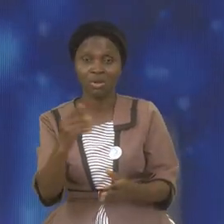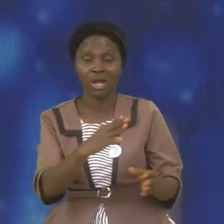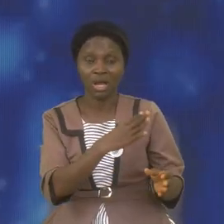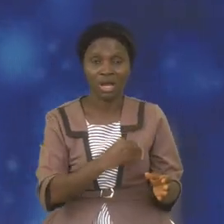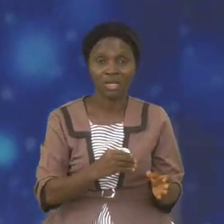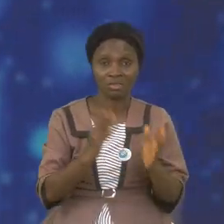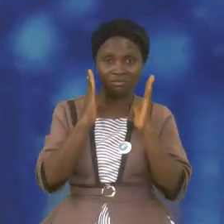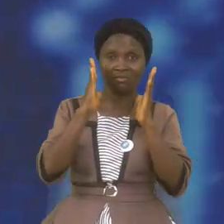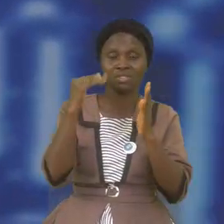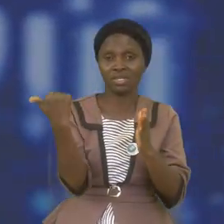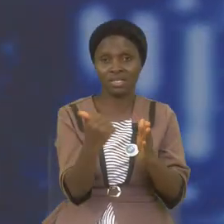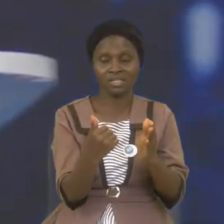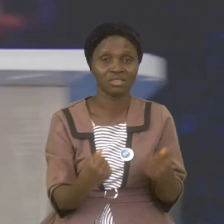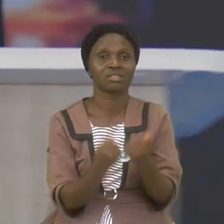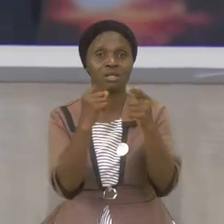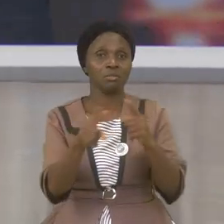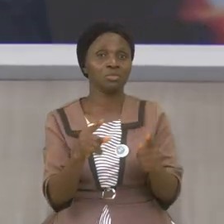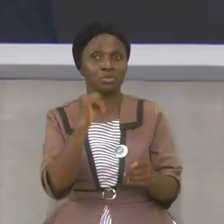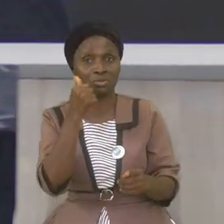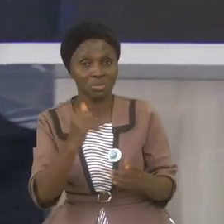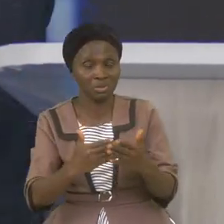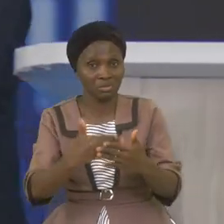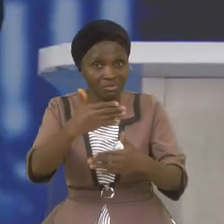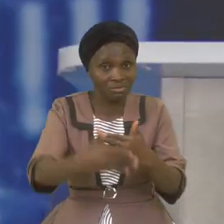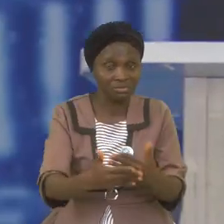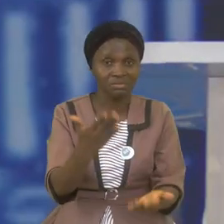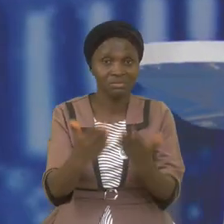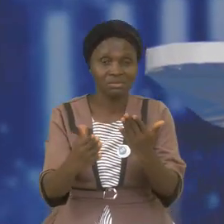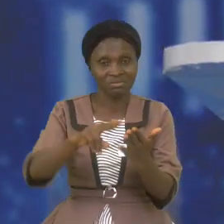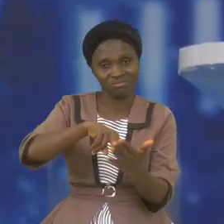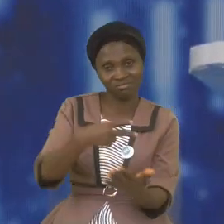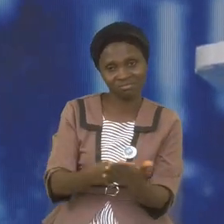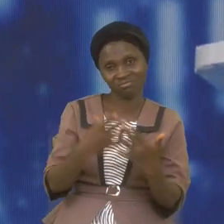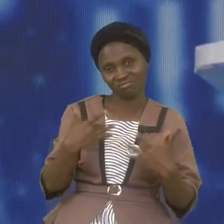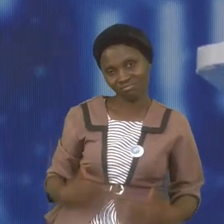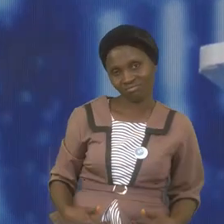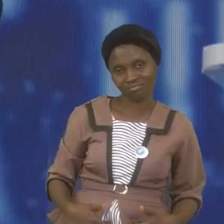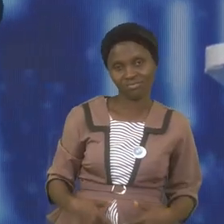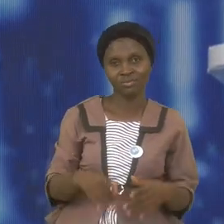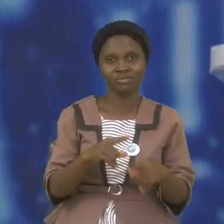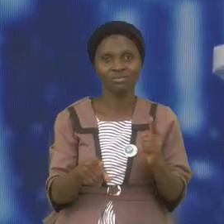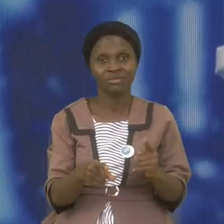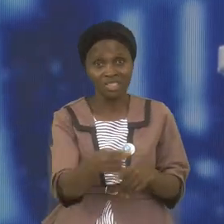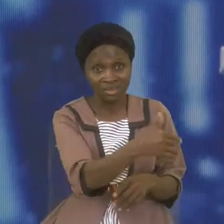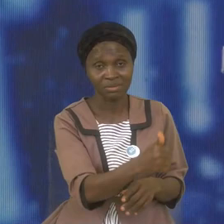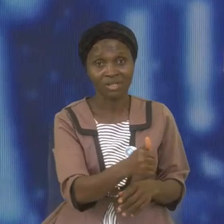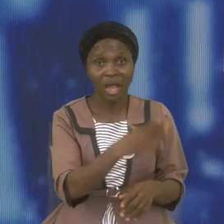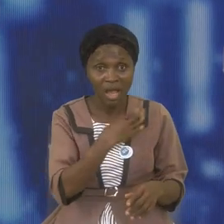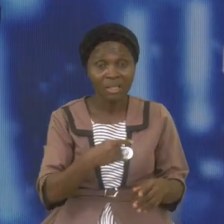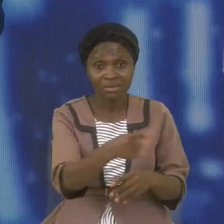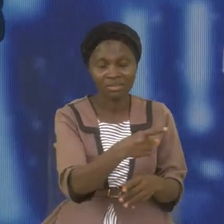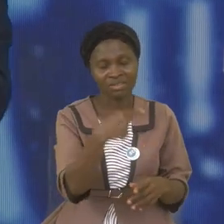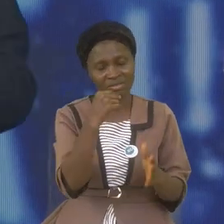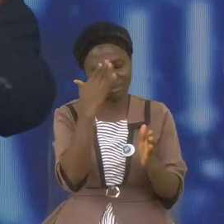but you know, tomorrow they're down in the valley and they themselves sing, sometimes in the valley, sometimes